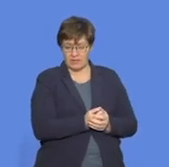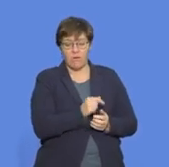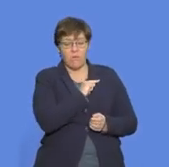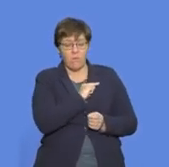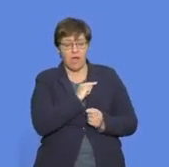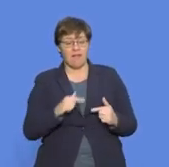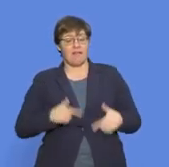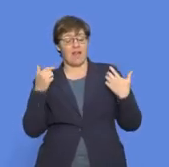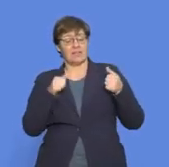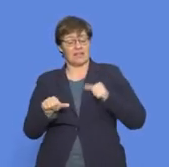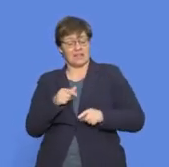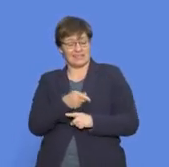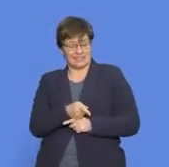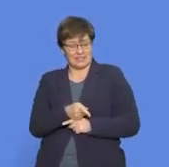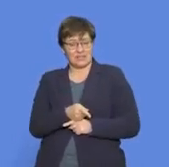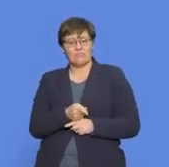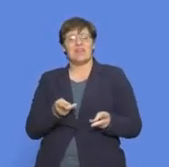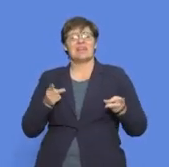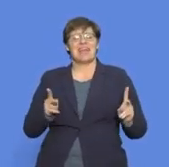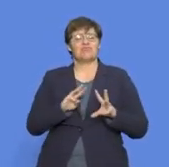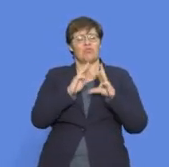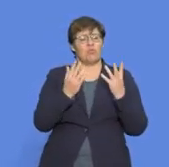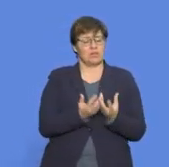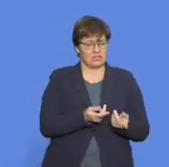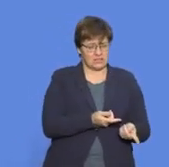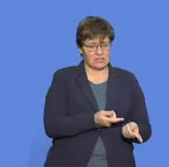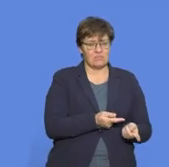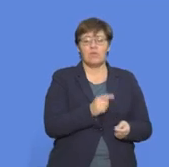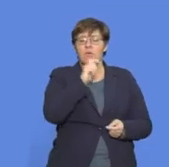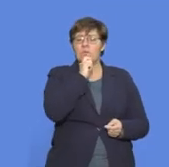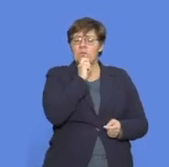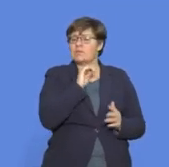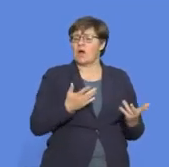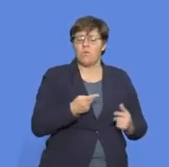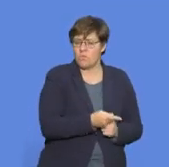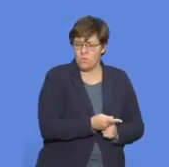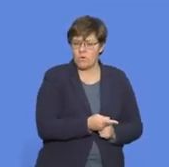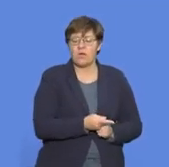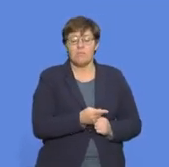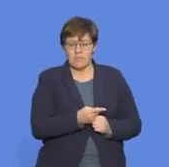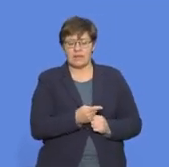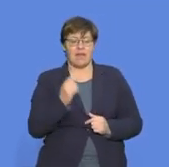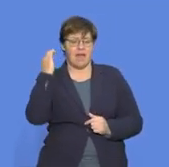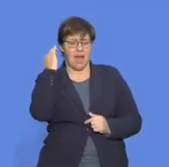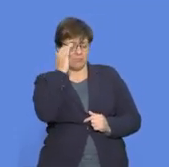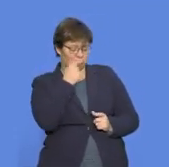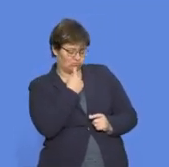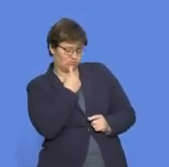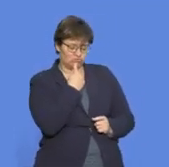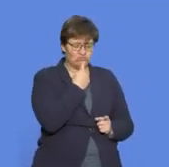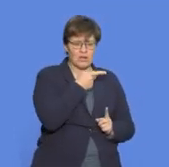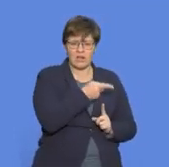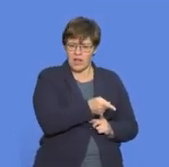life sciences, it is always about the natural world, and it can be used. So we can use hypotheses to build